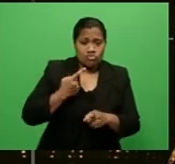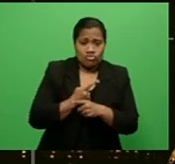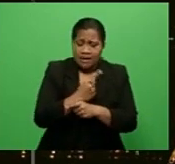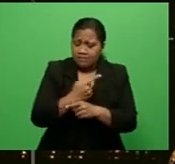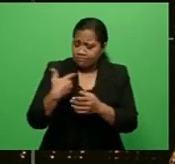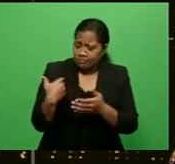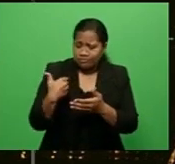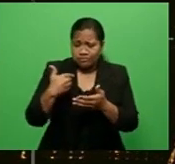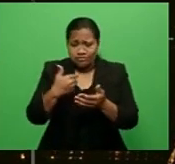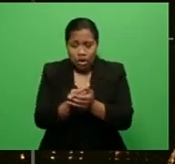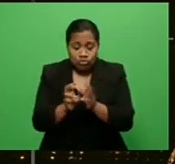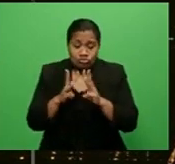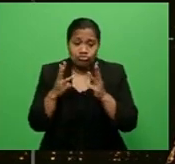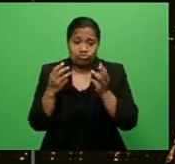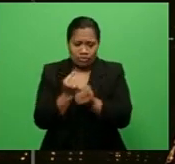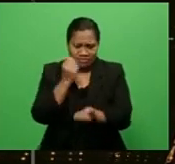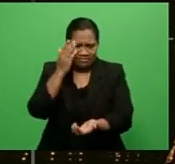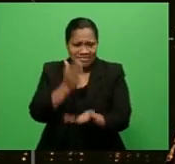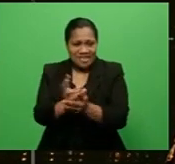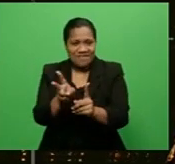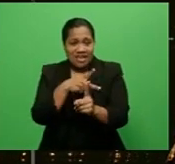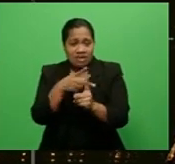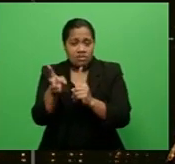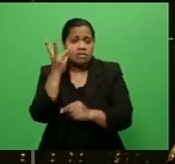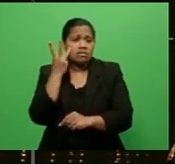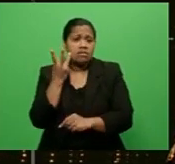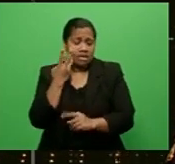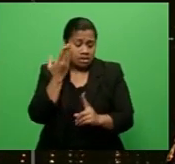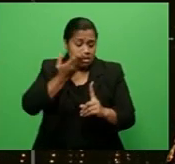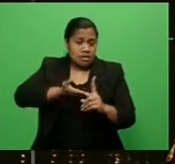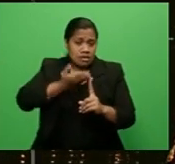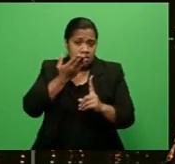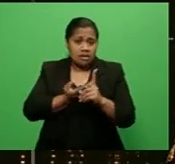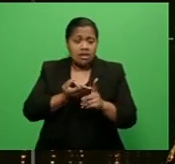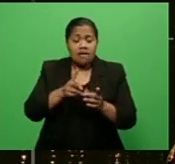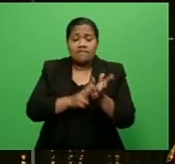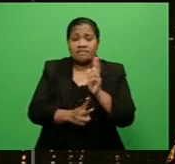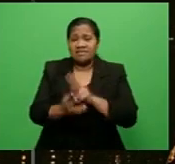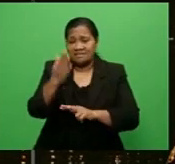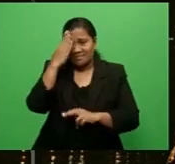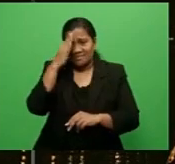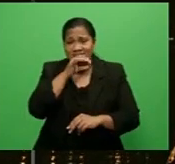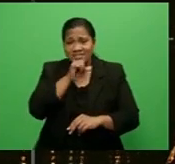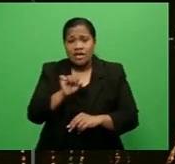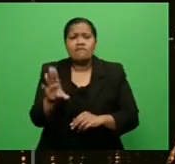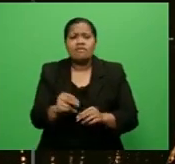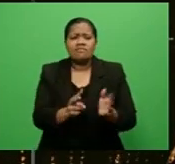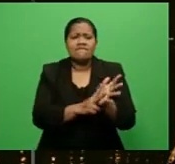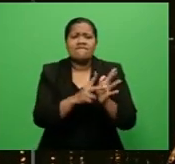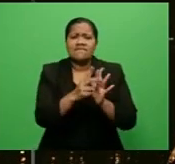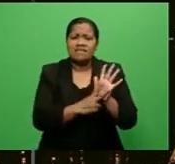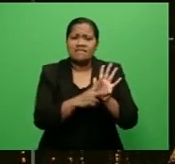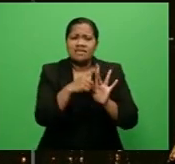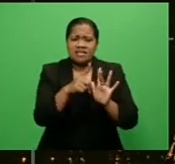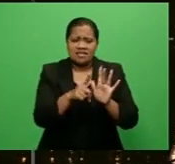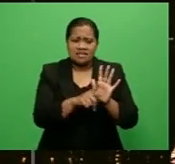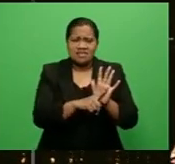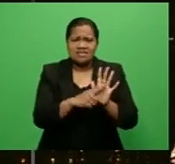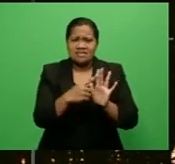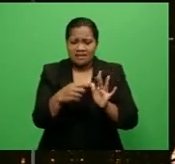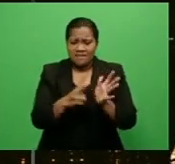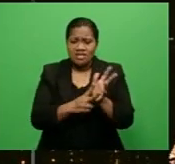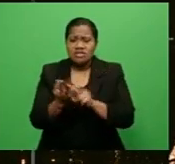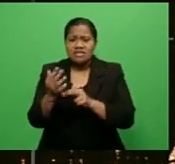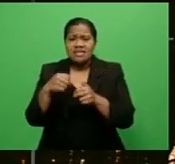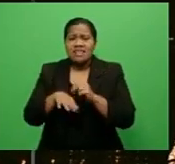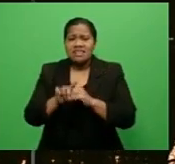for ending violence against women, Sakai Malani, who is a Turangani Koro from Vivili village in Lakaundrove, highlighted that